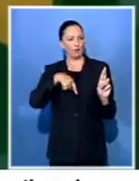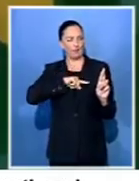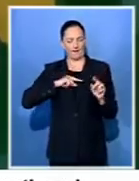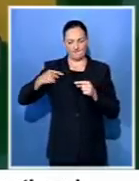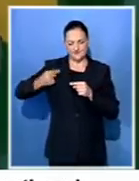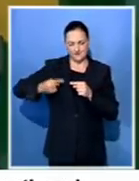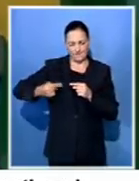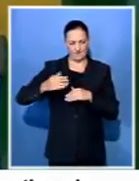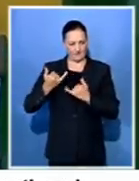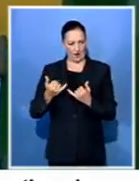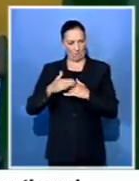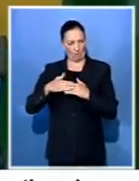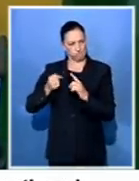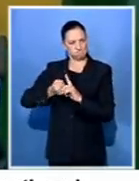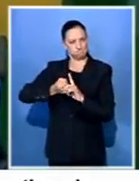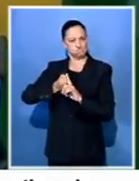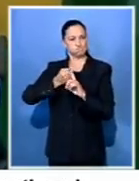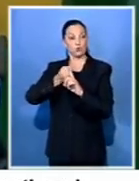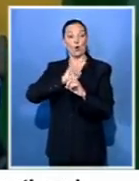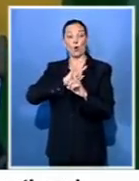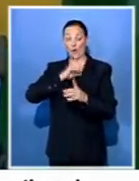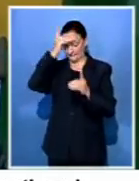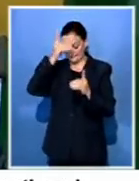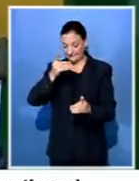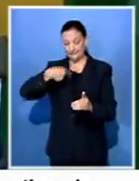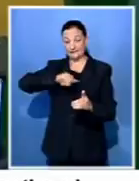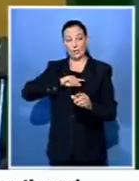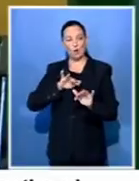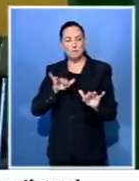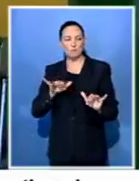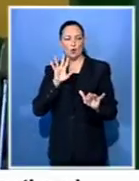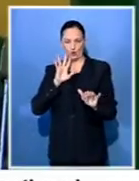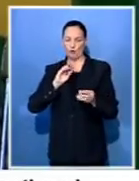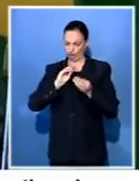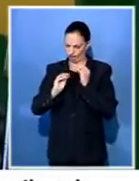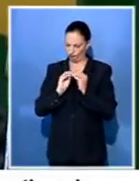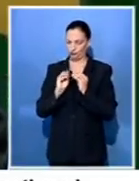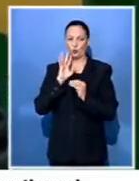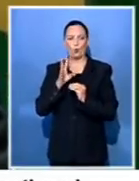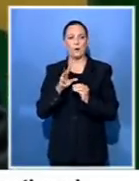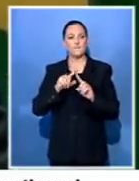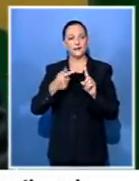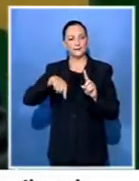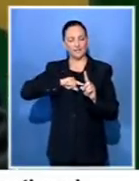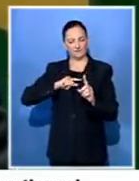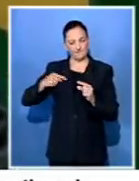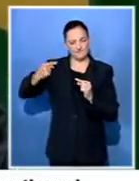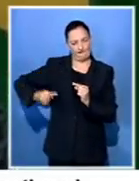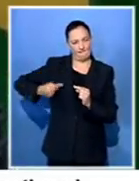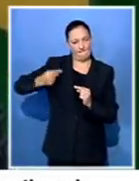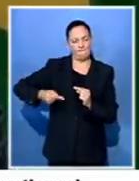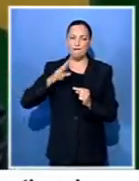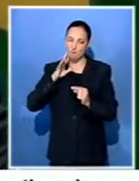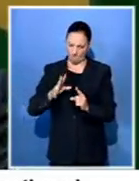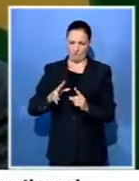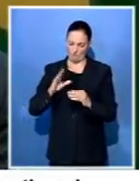struggle for the complete restoration of the dignity of our people. We will intensify our struggle